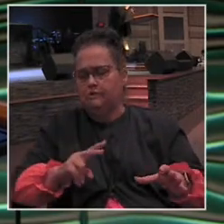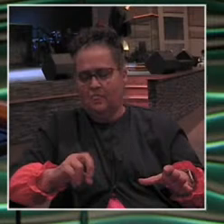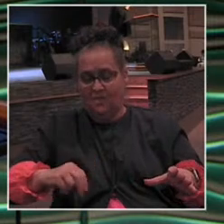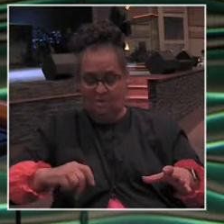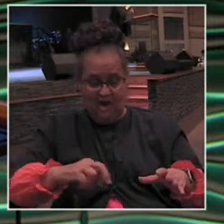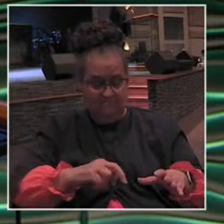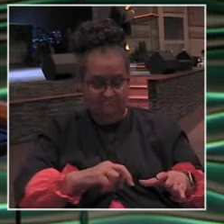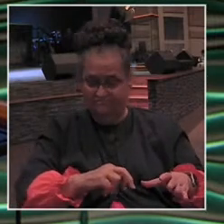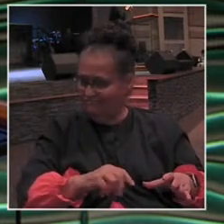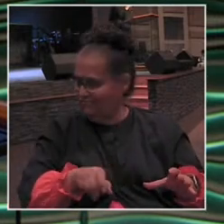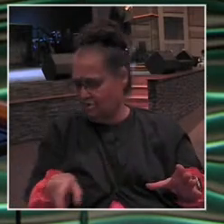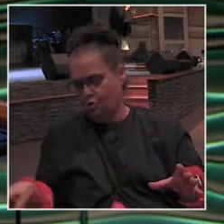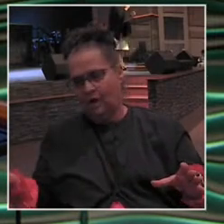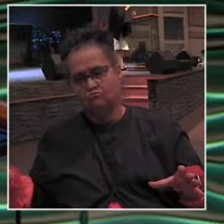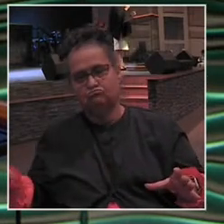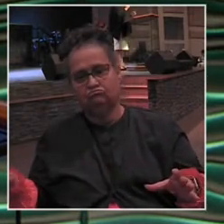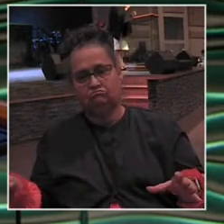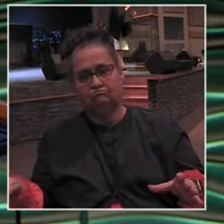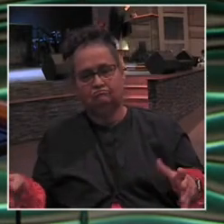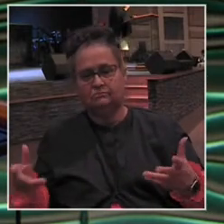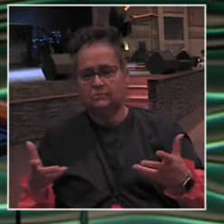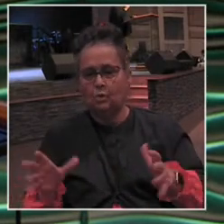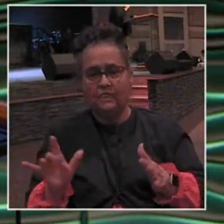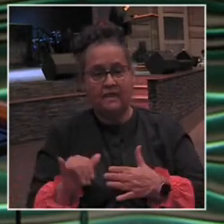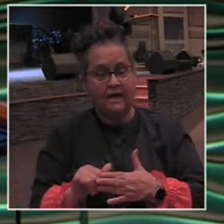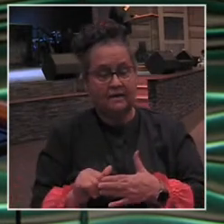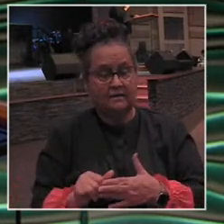and not get in the boat.